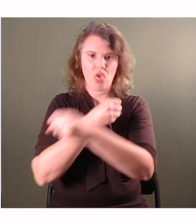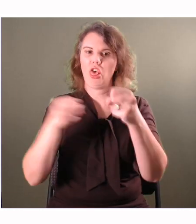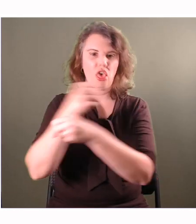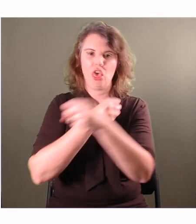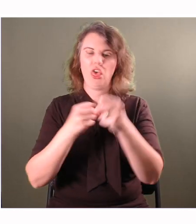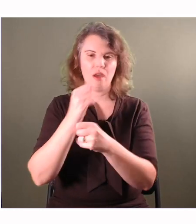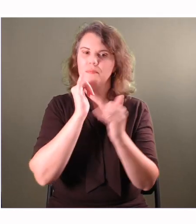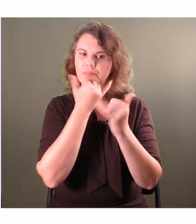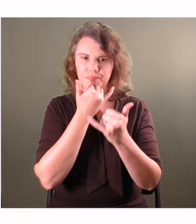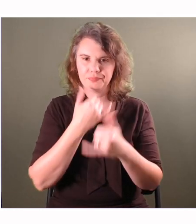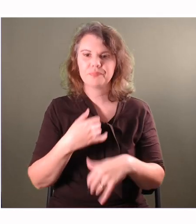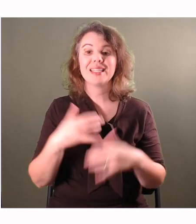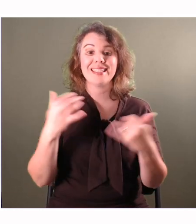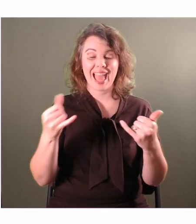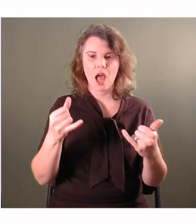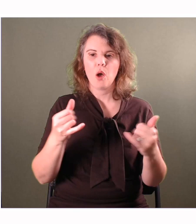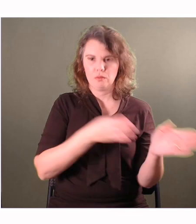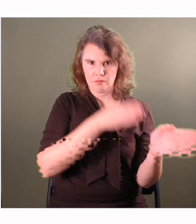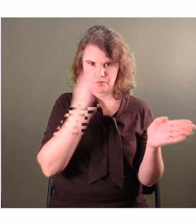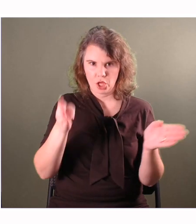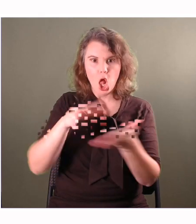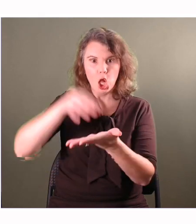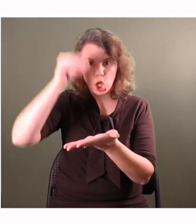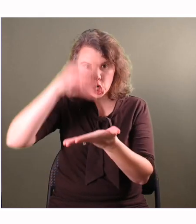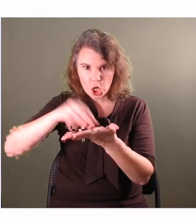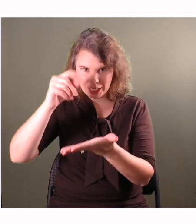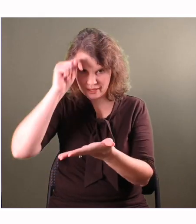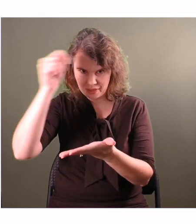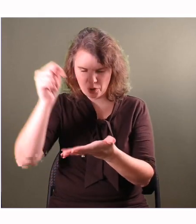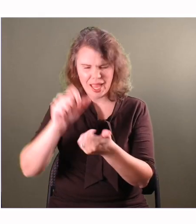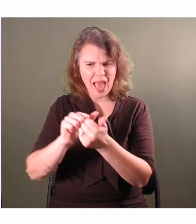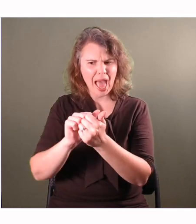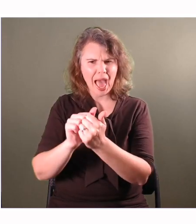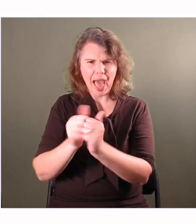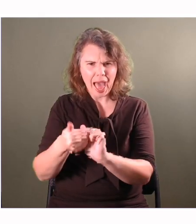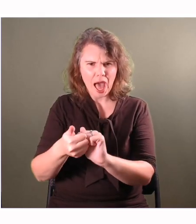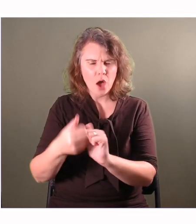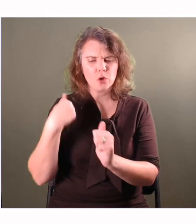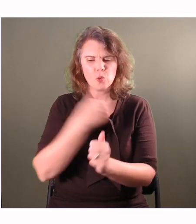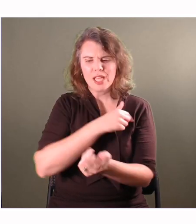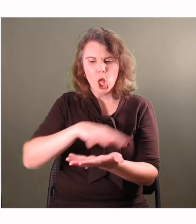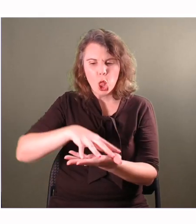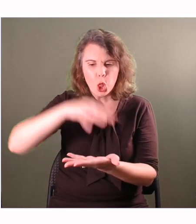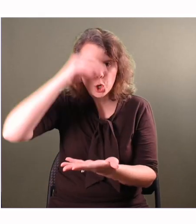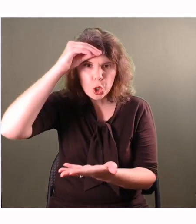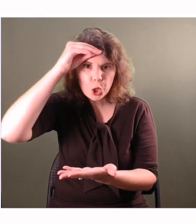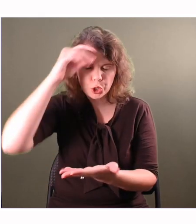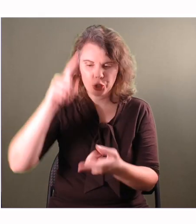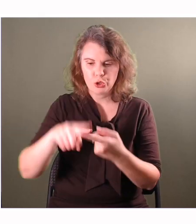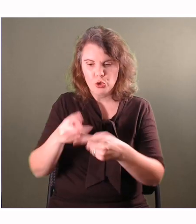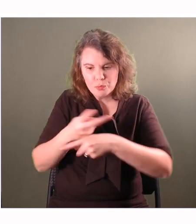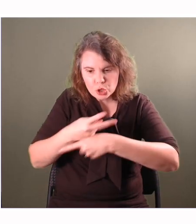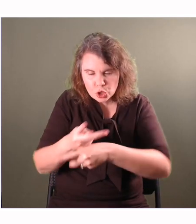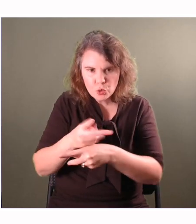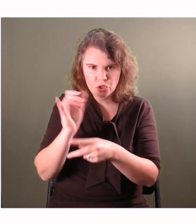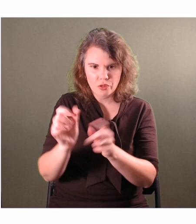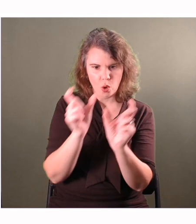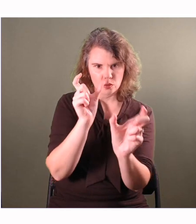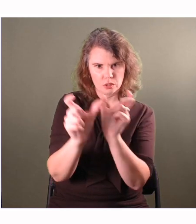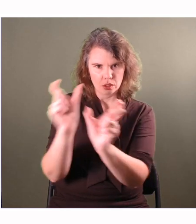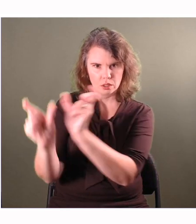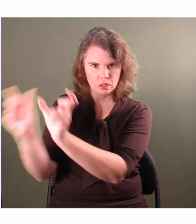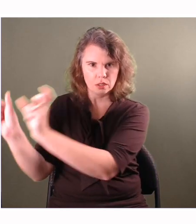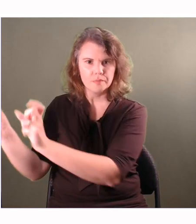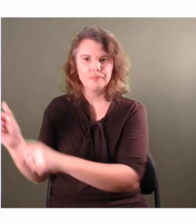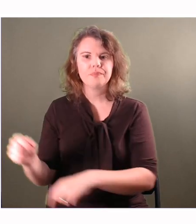Now let's turn to the real meat of the theory, the learning theory. How do you learn to produce these phonological